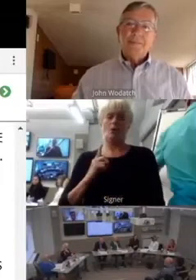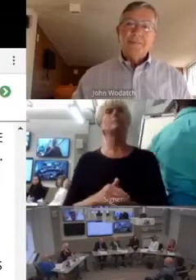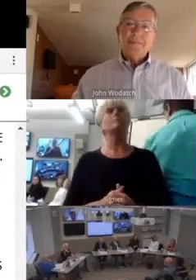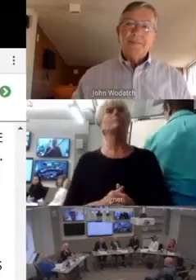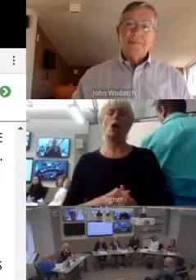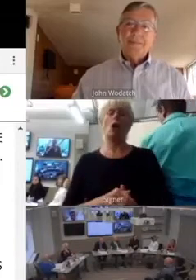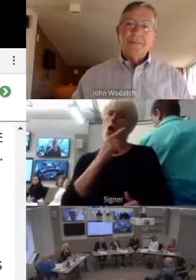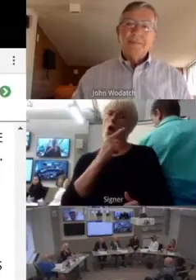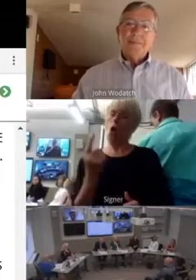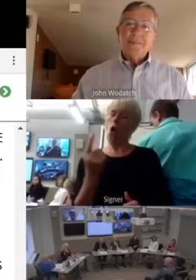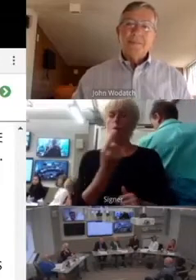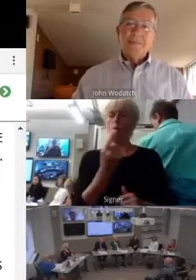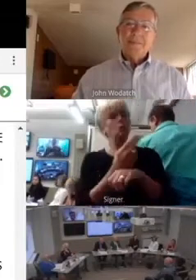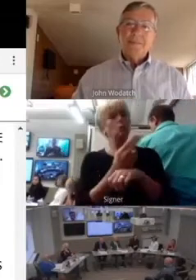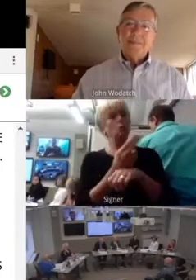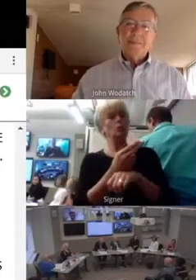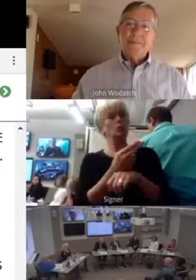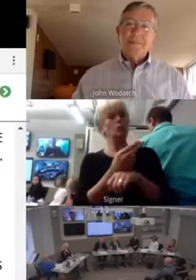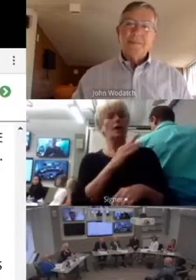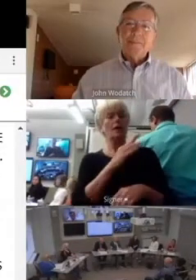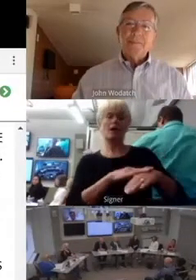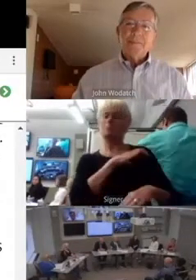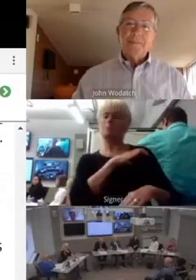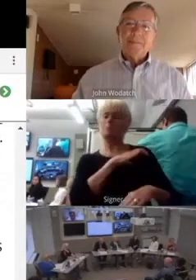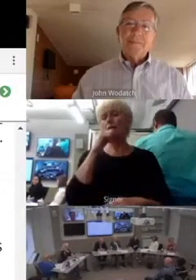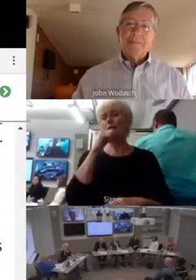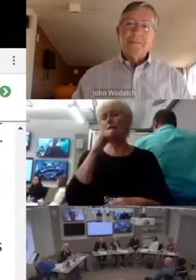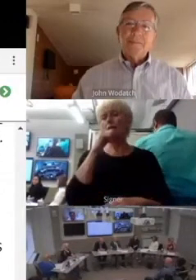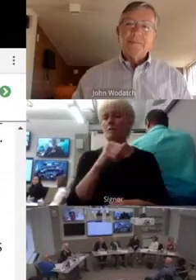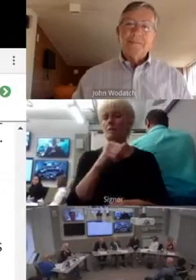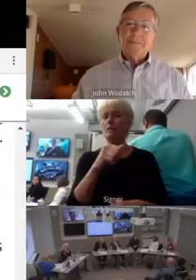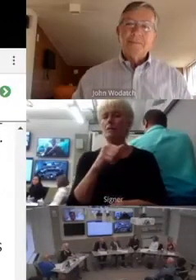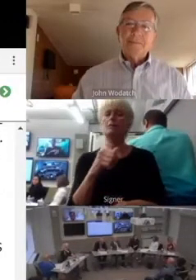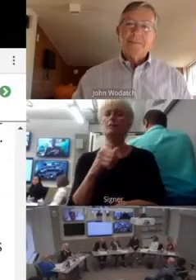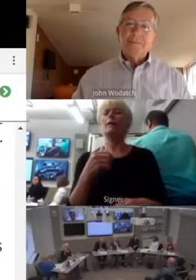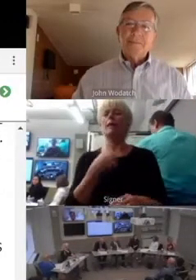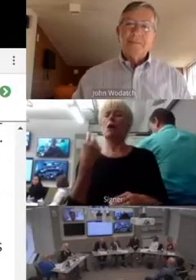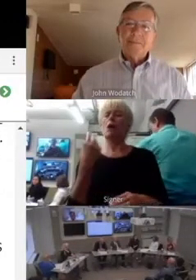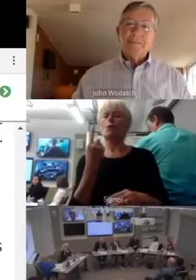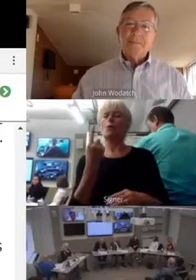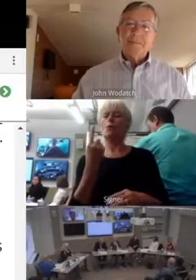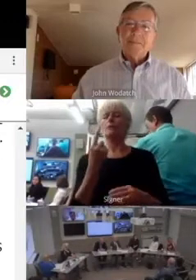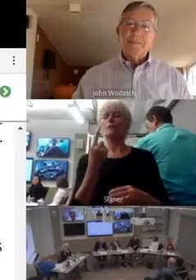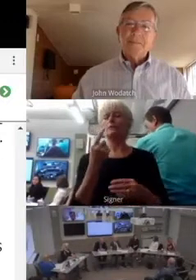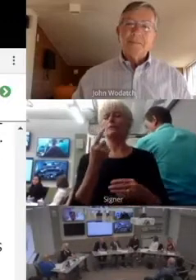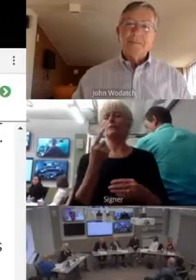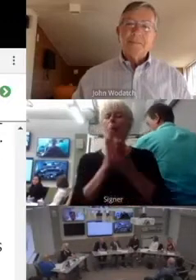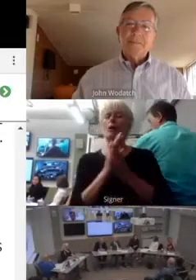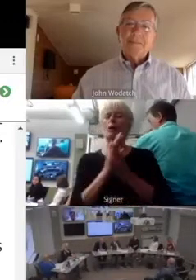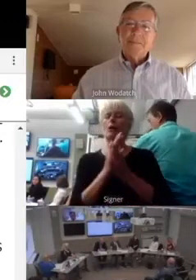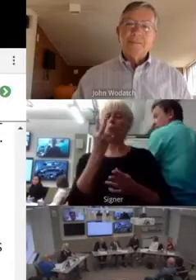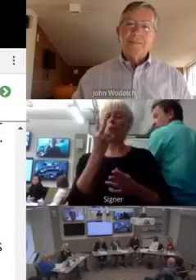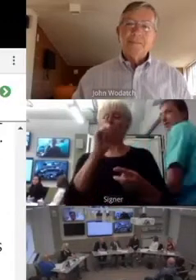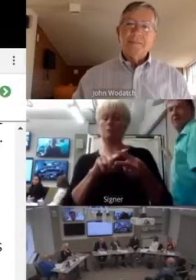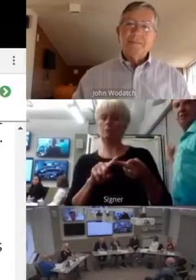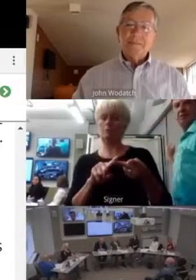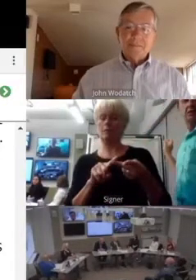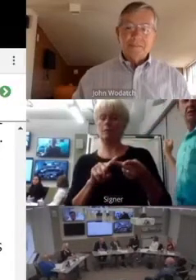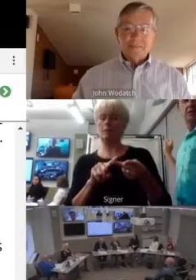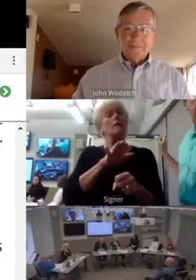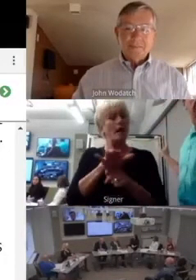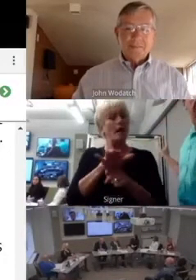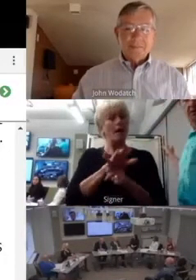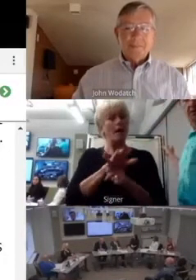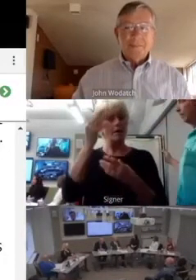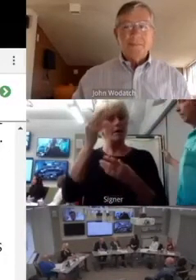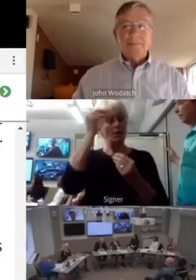I always ask 2 questions before we initiate rulemaking. Do we have enough information to proceed directly to a proposed rule, and